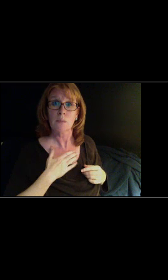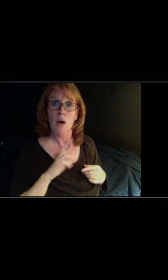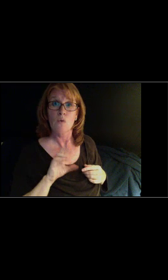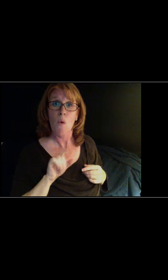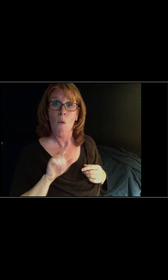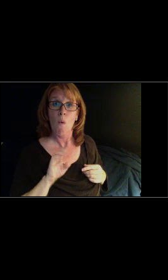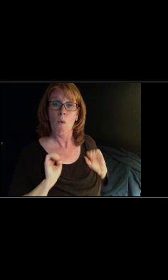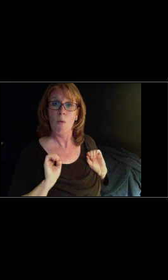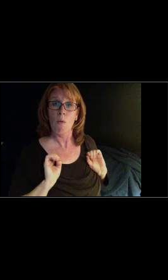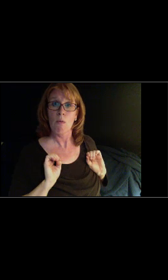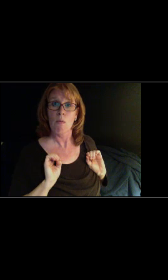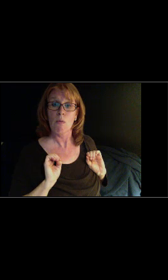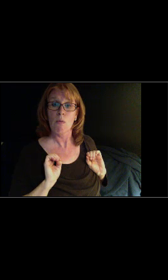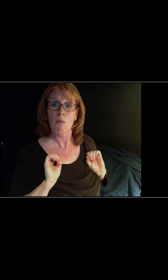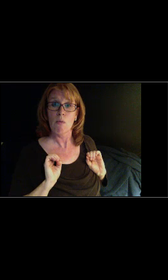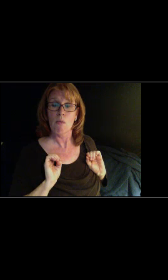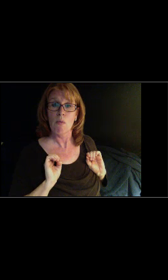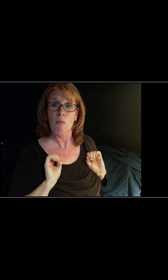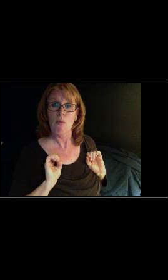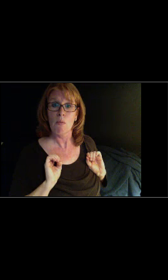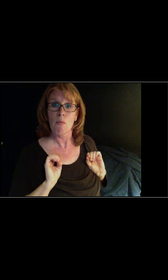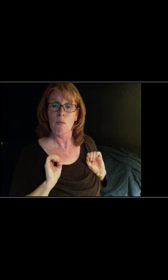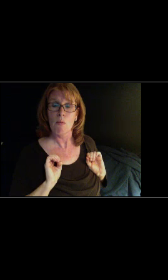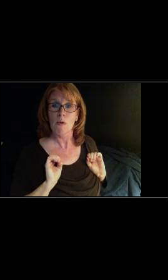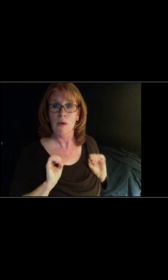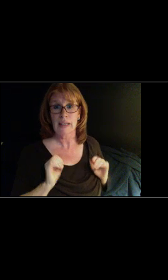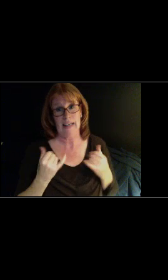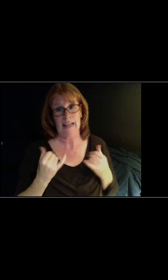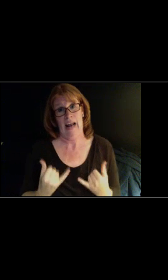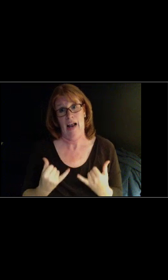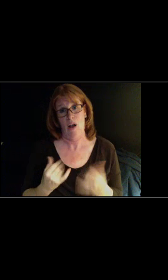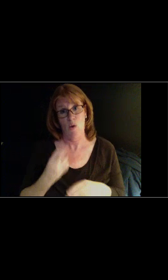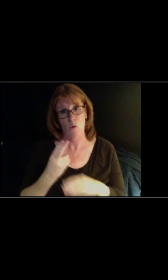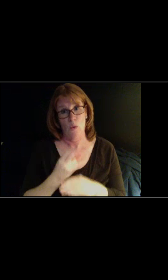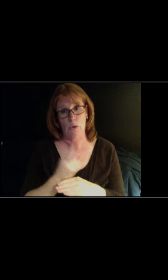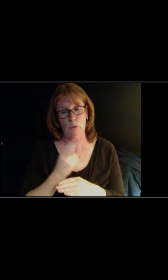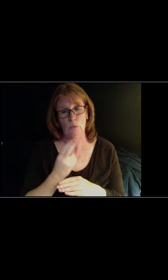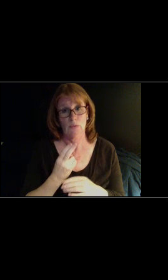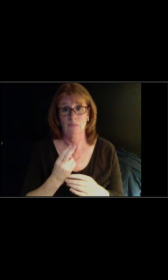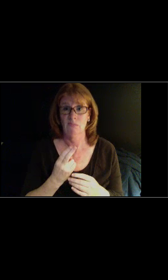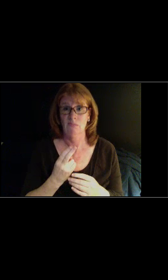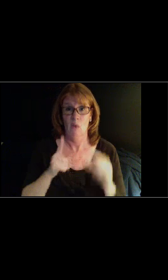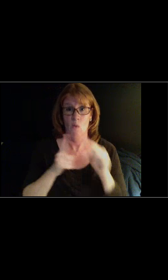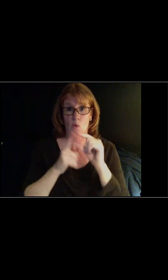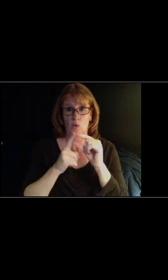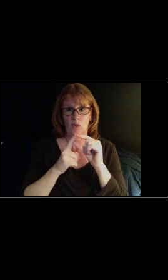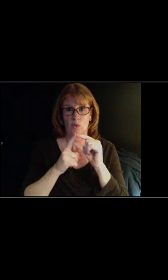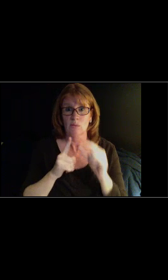role. So they unrolled that script and they knew what their character was going to